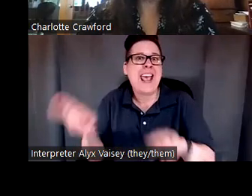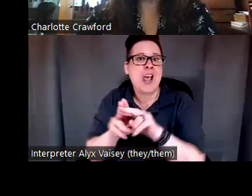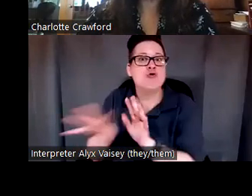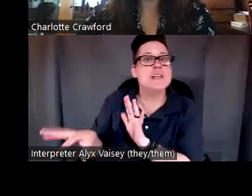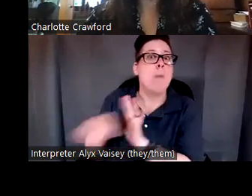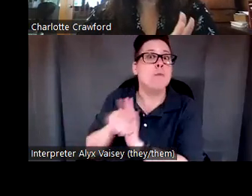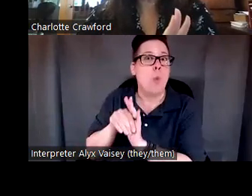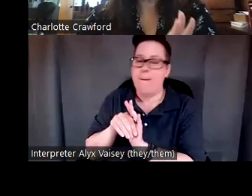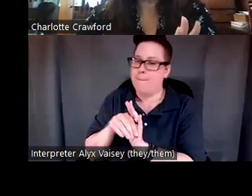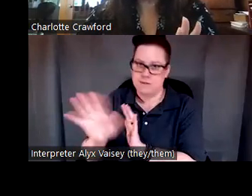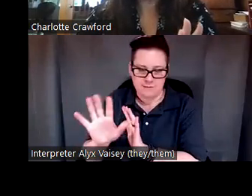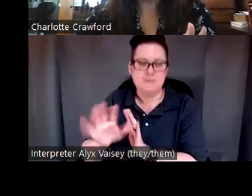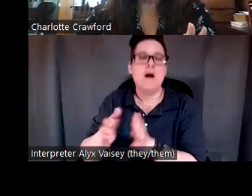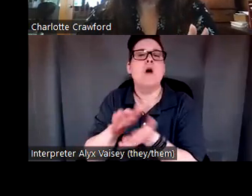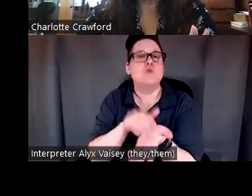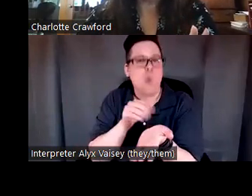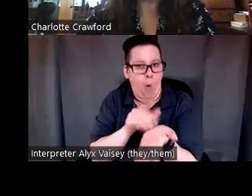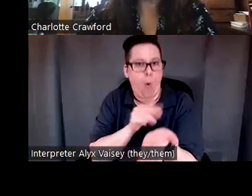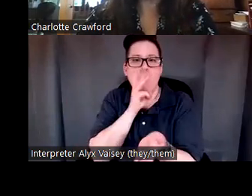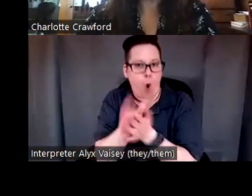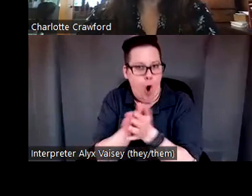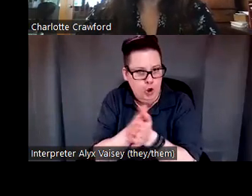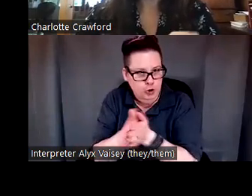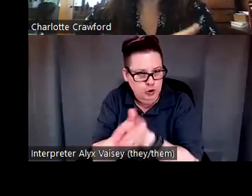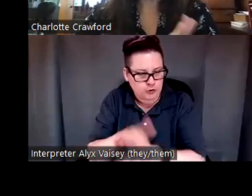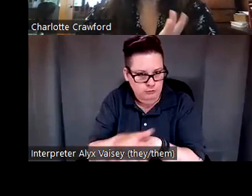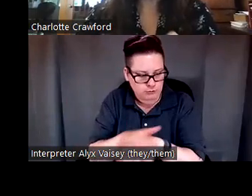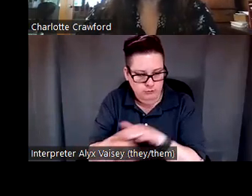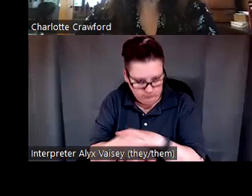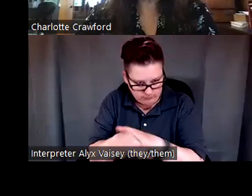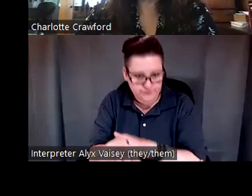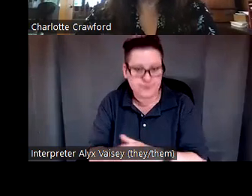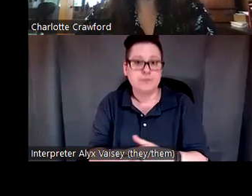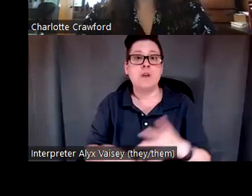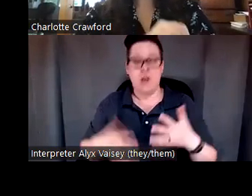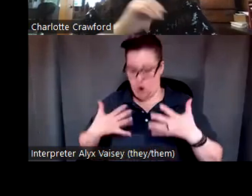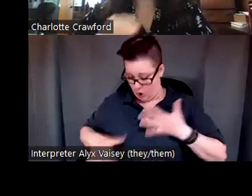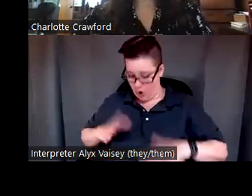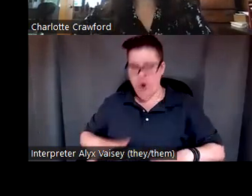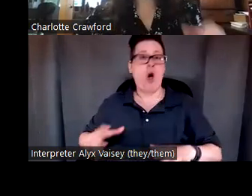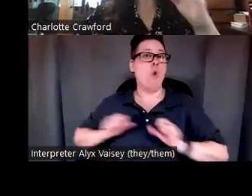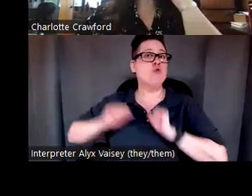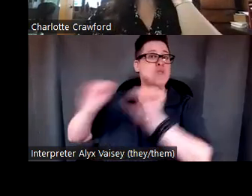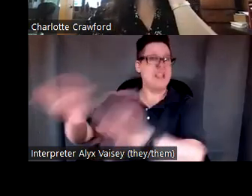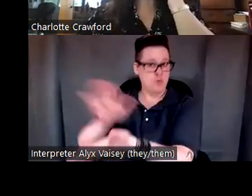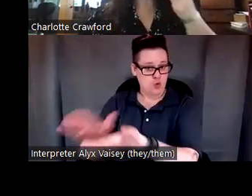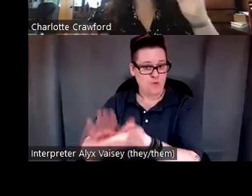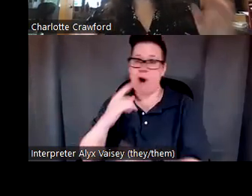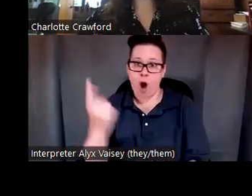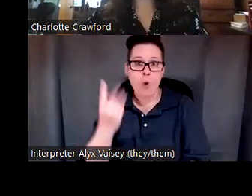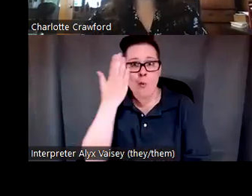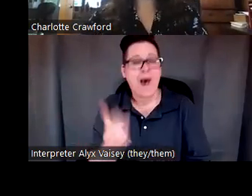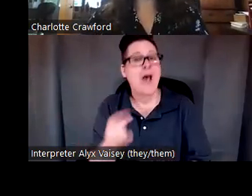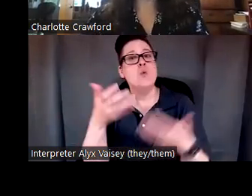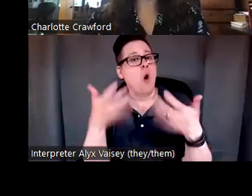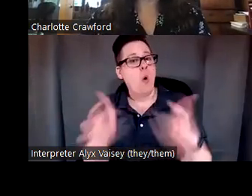that. So you wash soap and water only. Remove and clean your uniform or clothing always, because you do not want